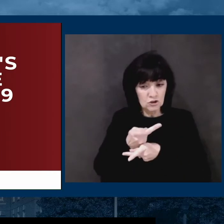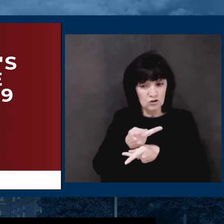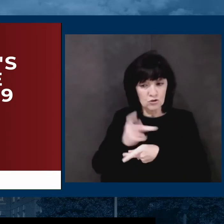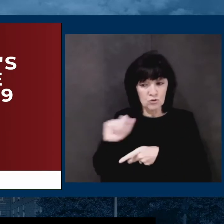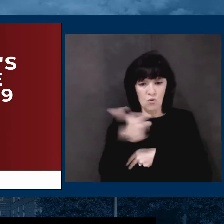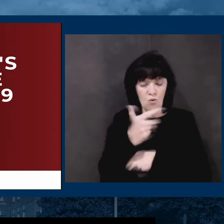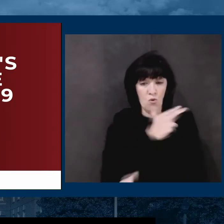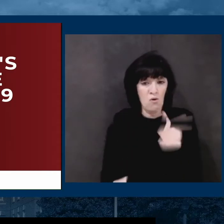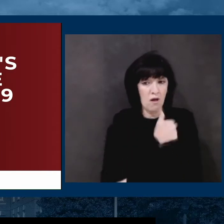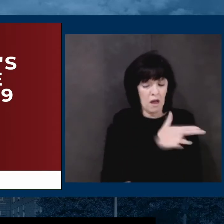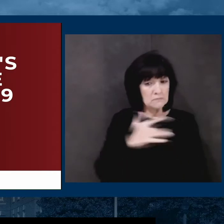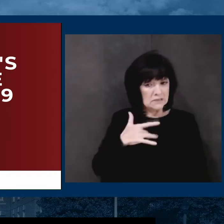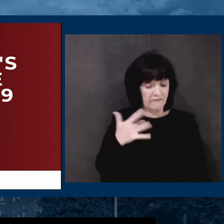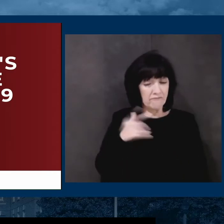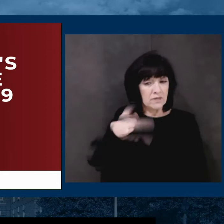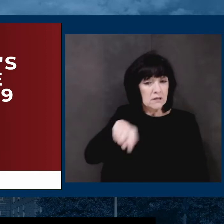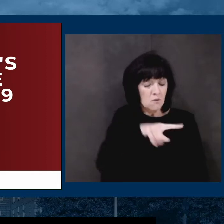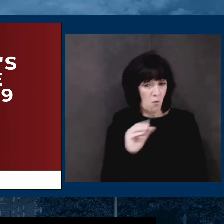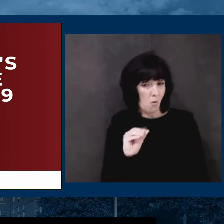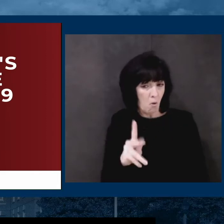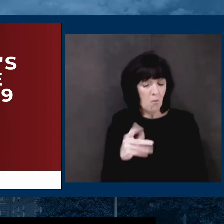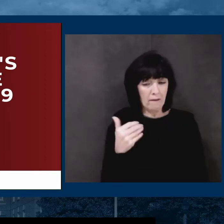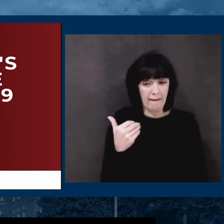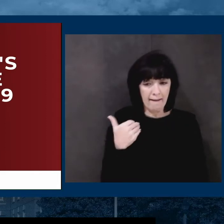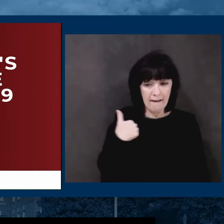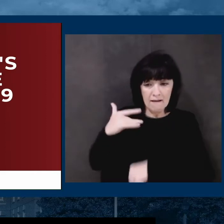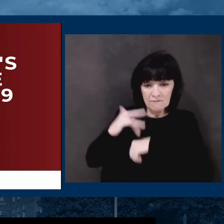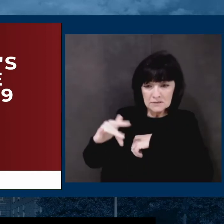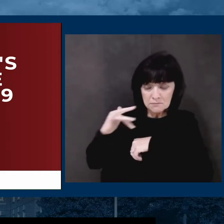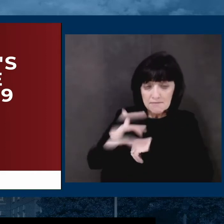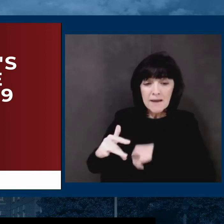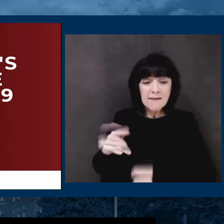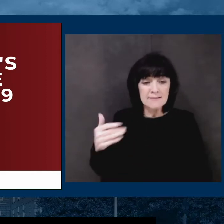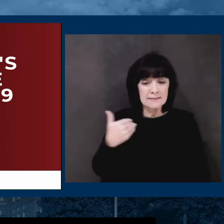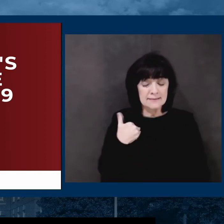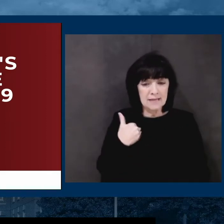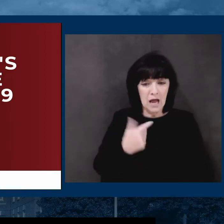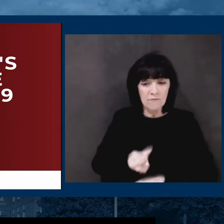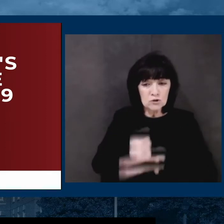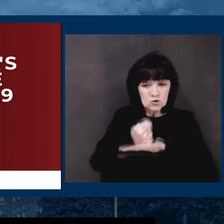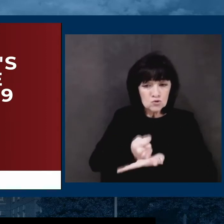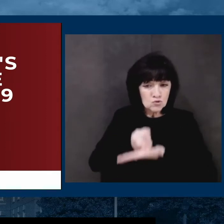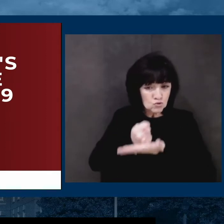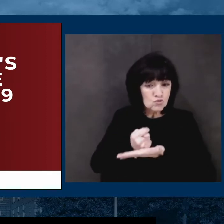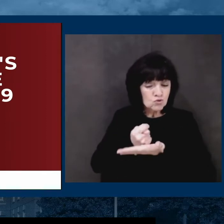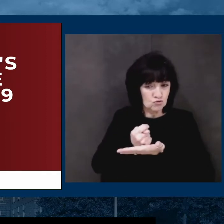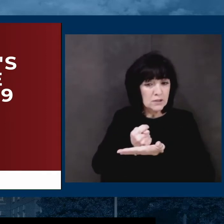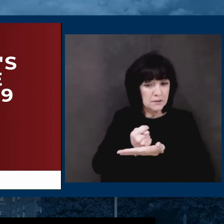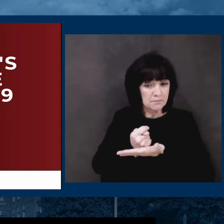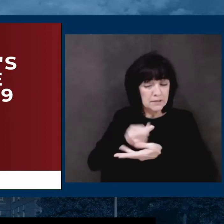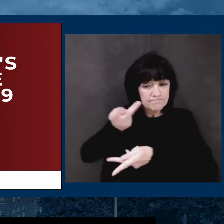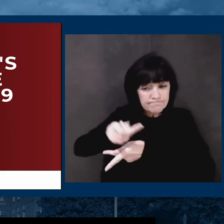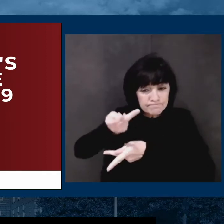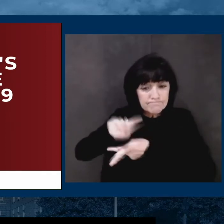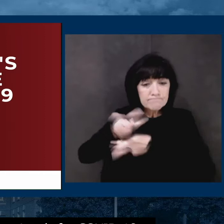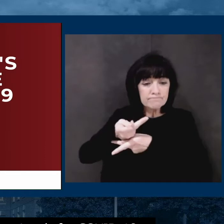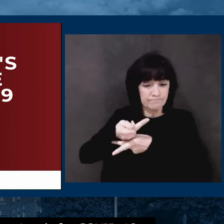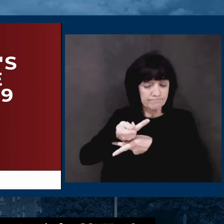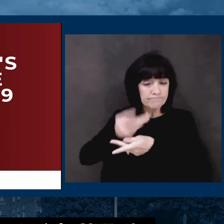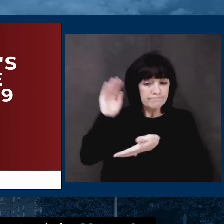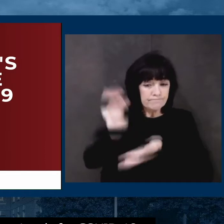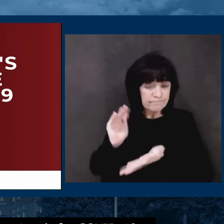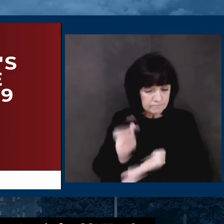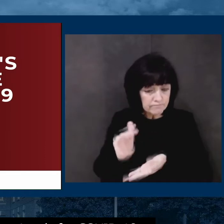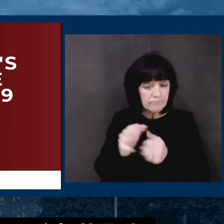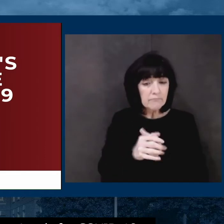new and developed better treatment protocols for COVID-19. The length of stay of their patients